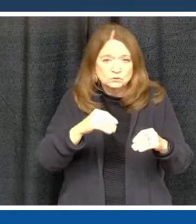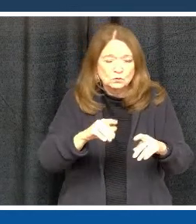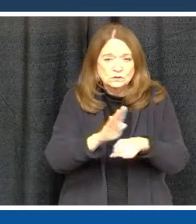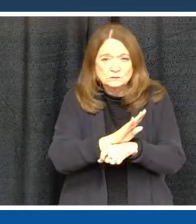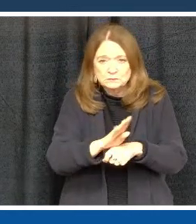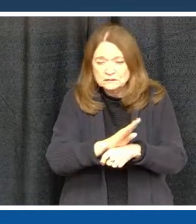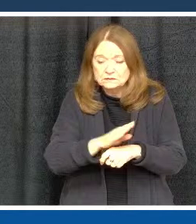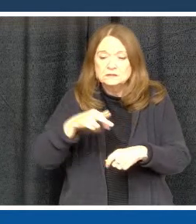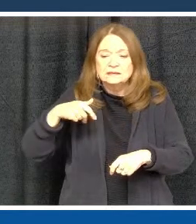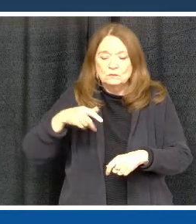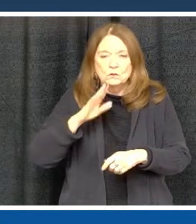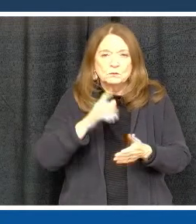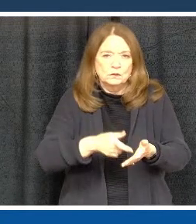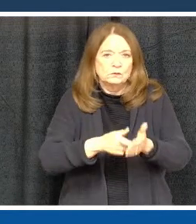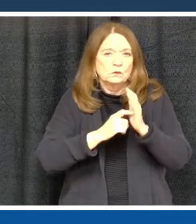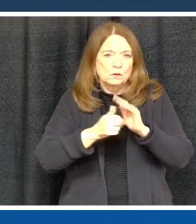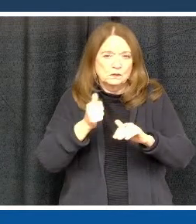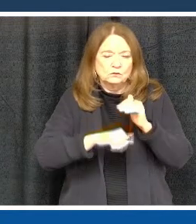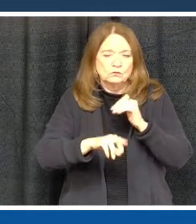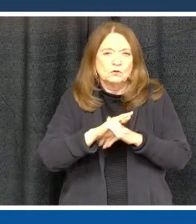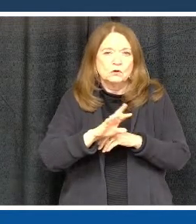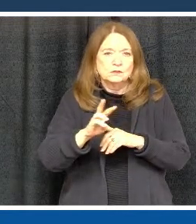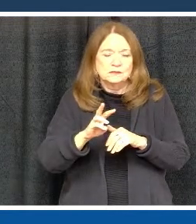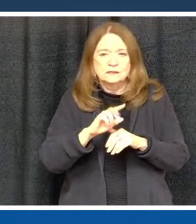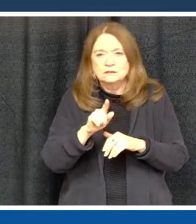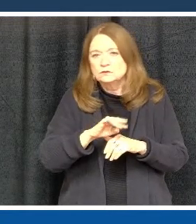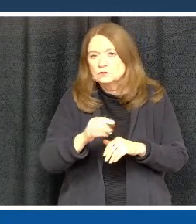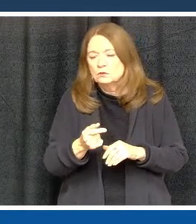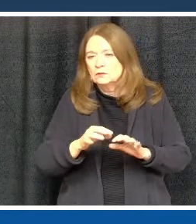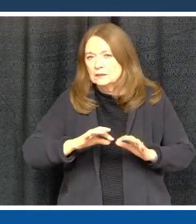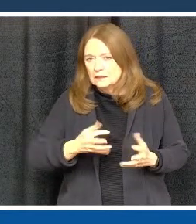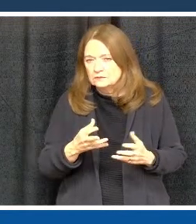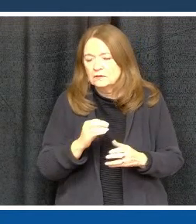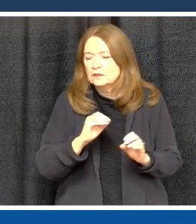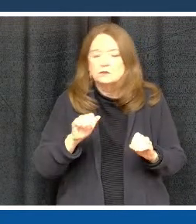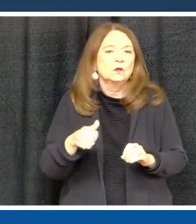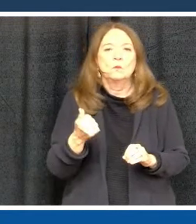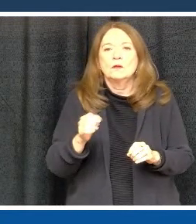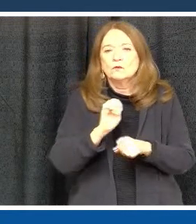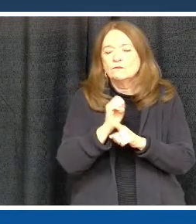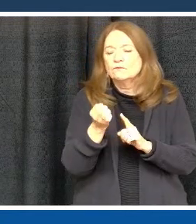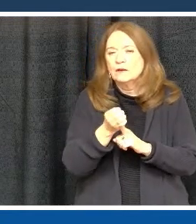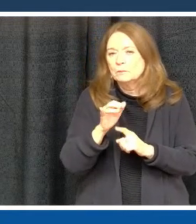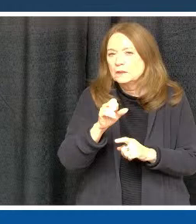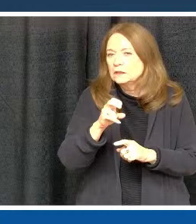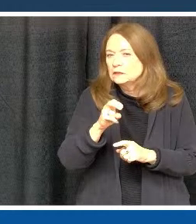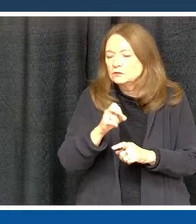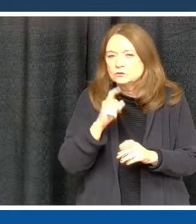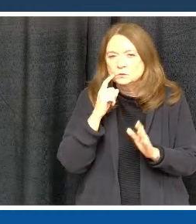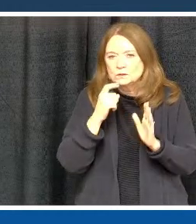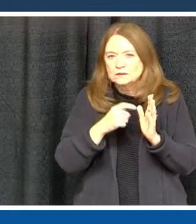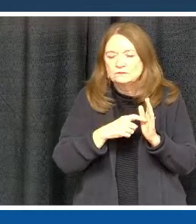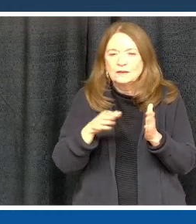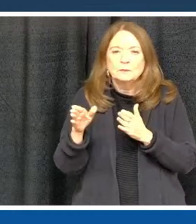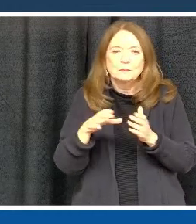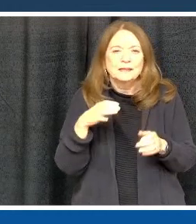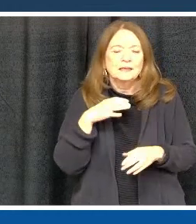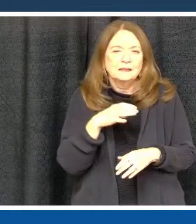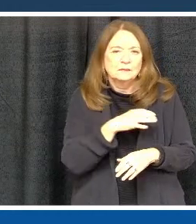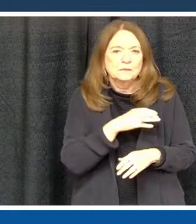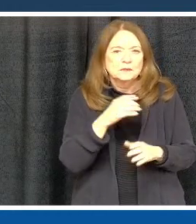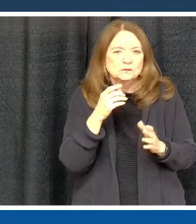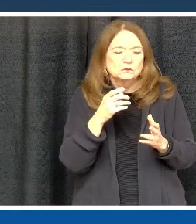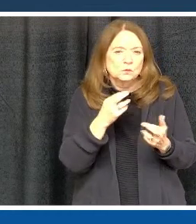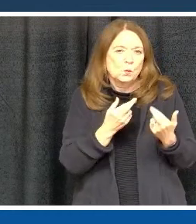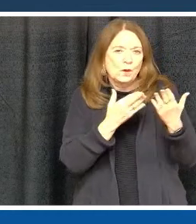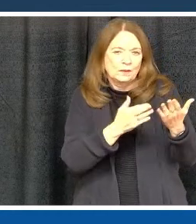as part of the development under the R6 zoning classification. No other environmental issues were identified, and the Planning Commission recommends